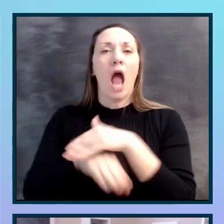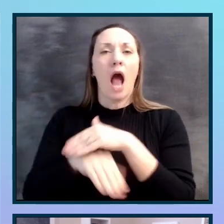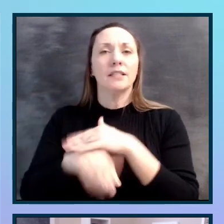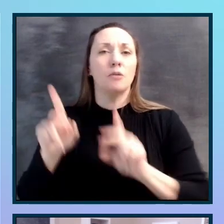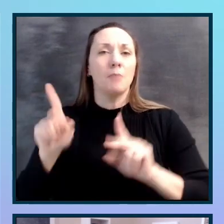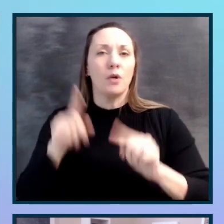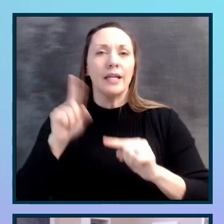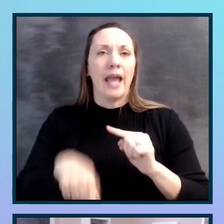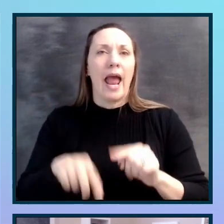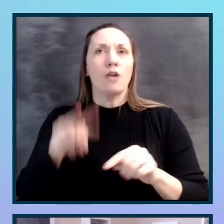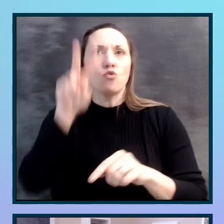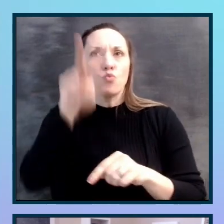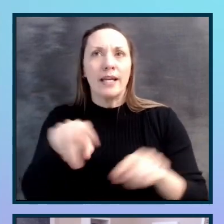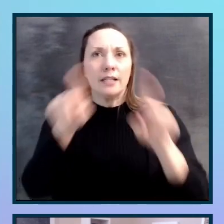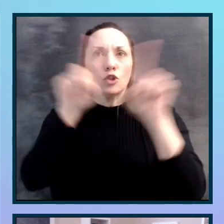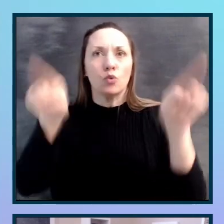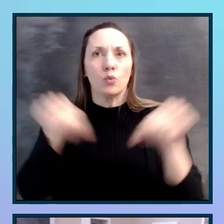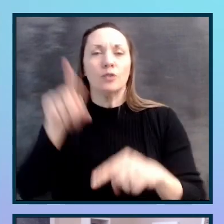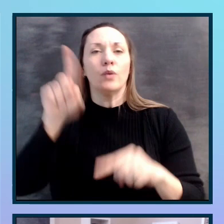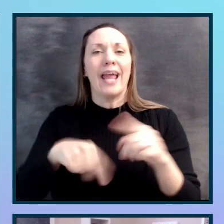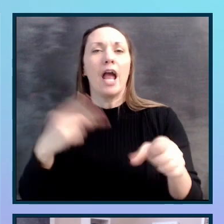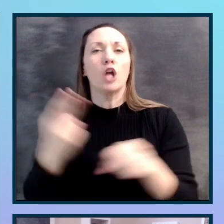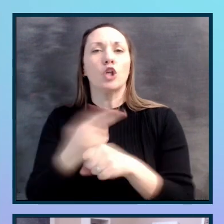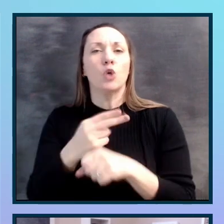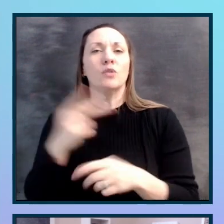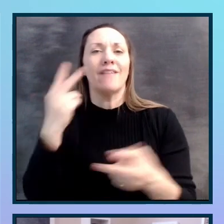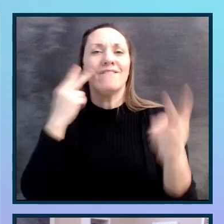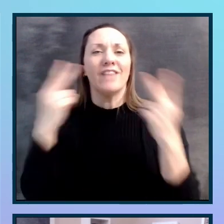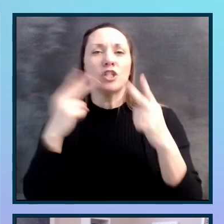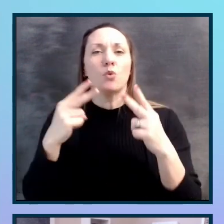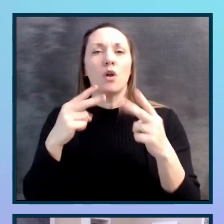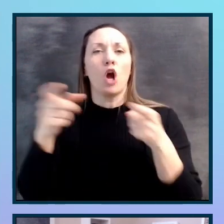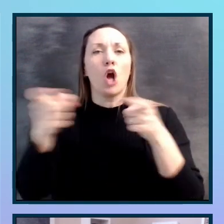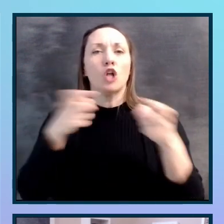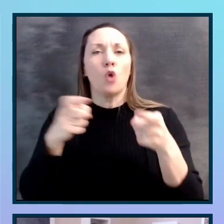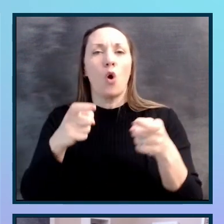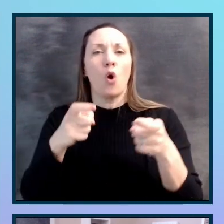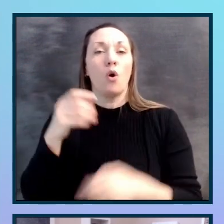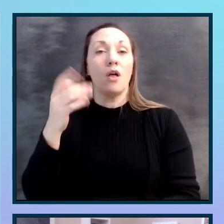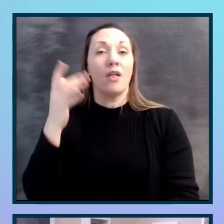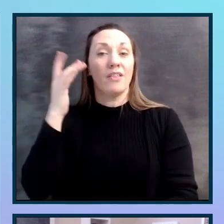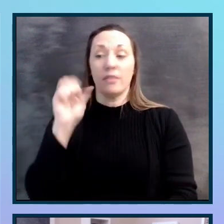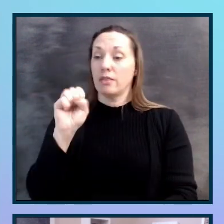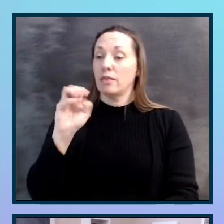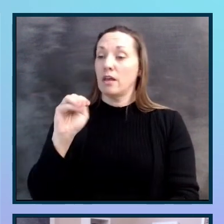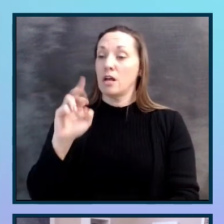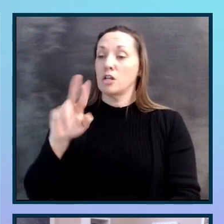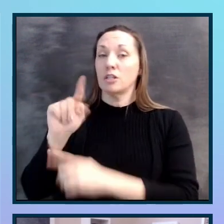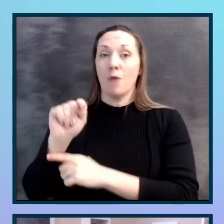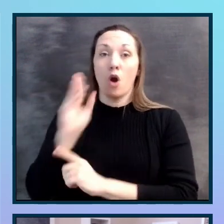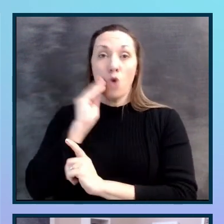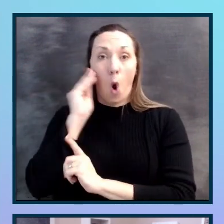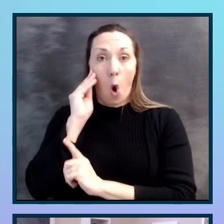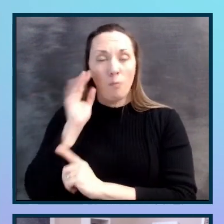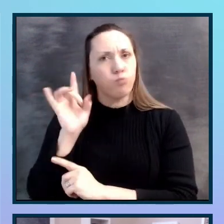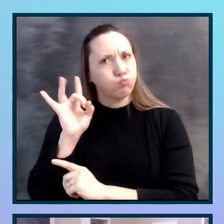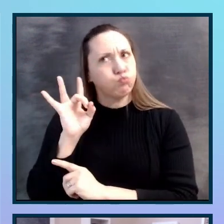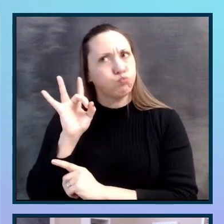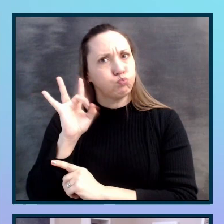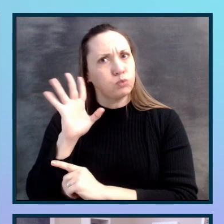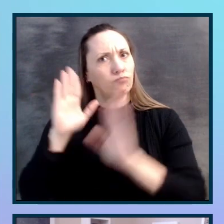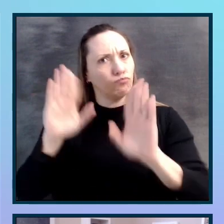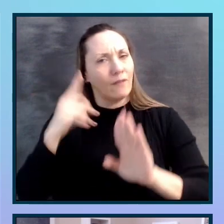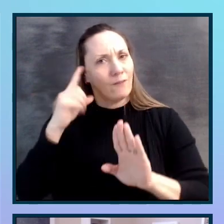those who can't use visual controls. The smart home has been an incredible game changer for me. Thanks to my